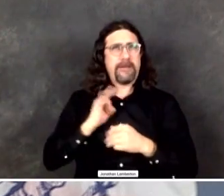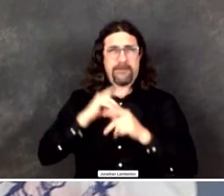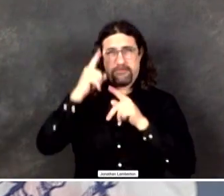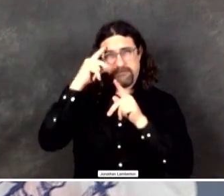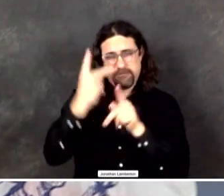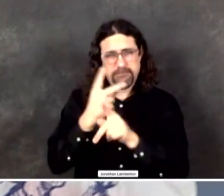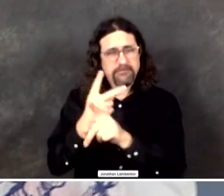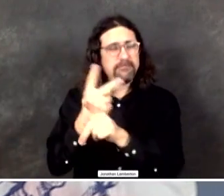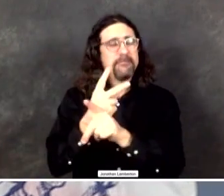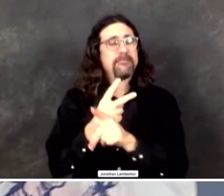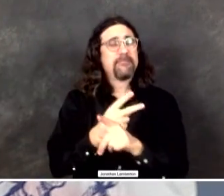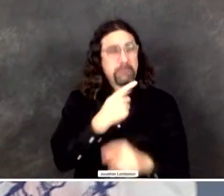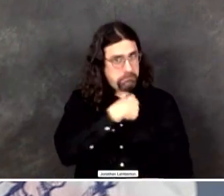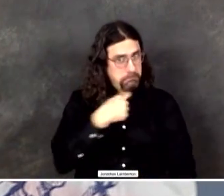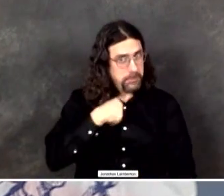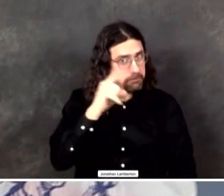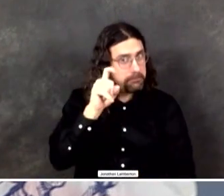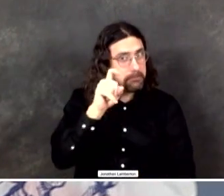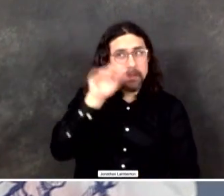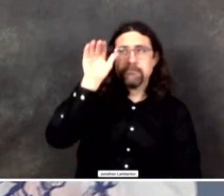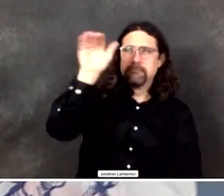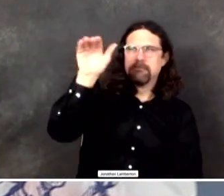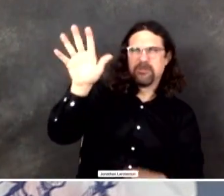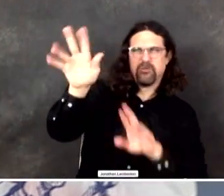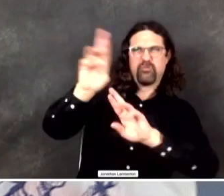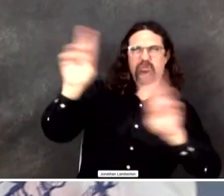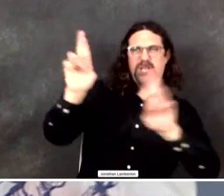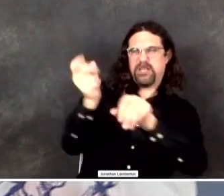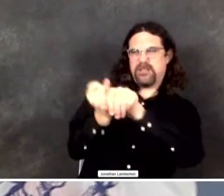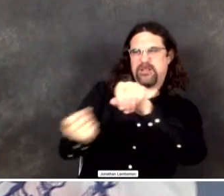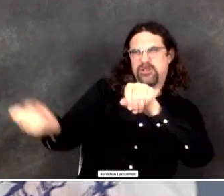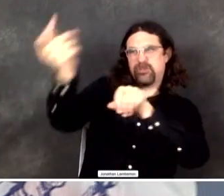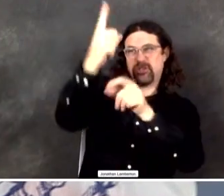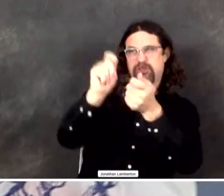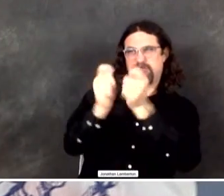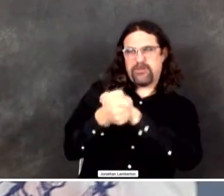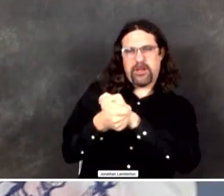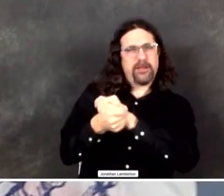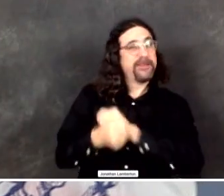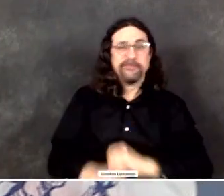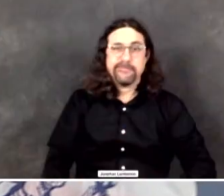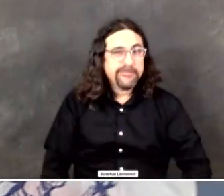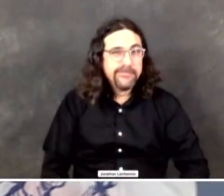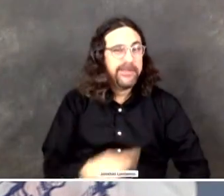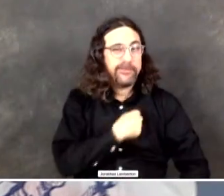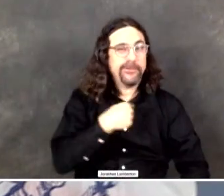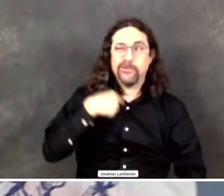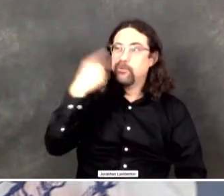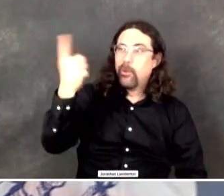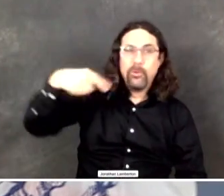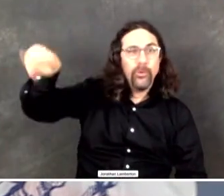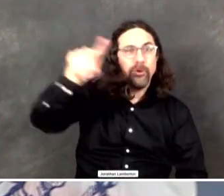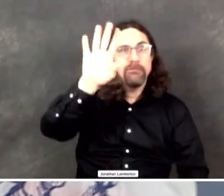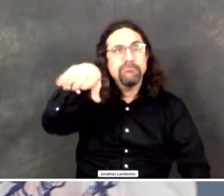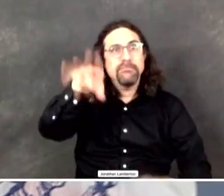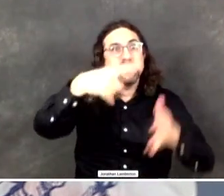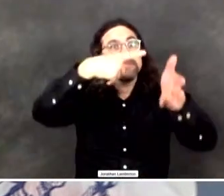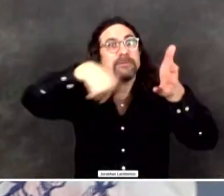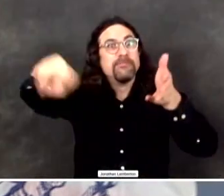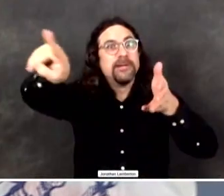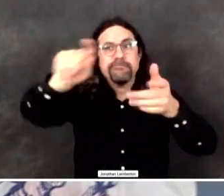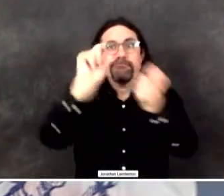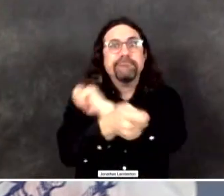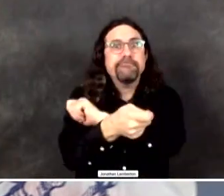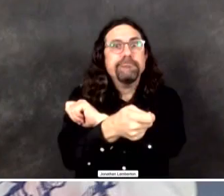retool and turn to distance learning, online learning, and make it work. And it's been really an amazing story. And I think when